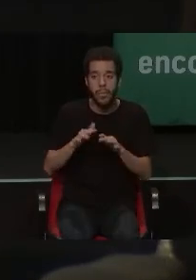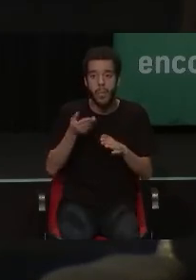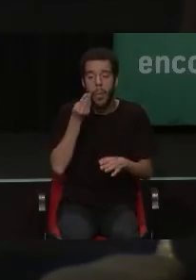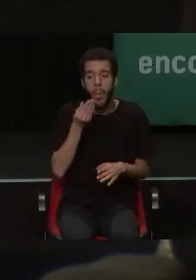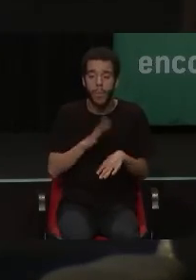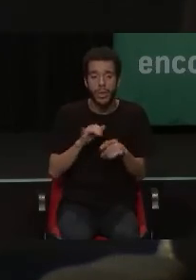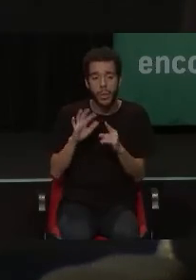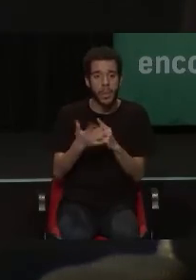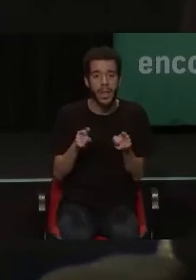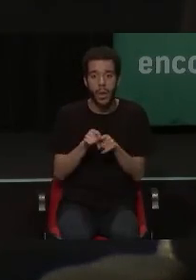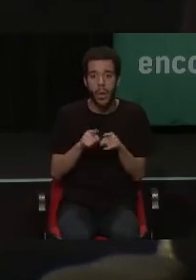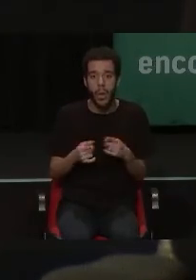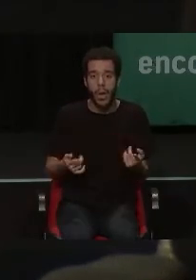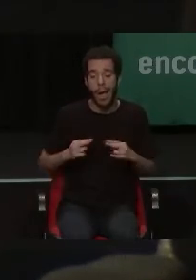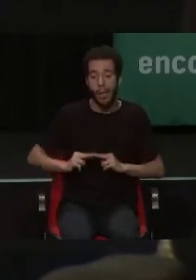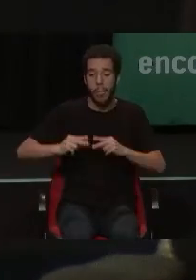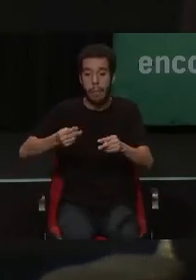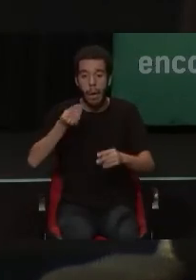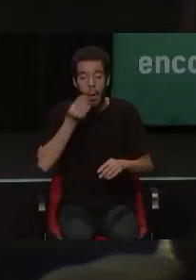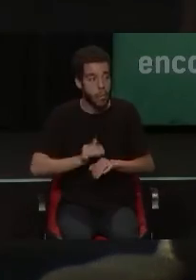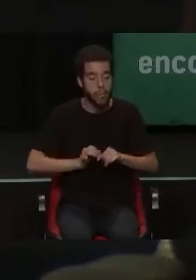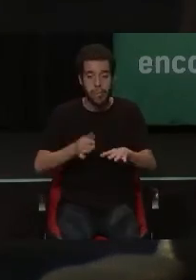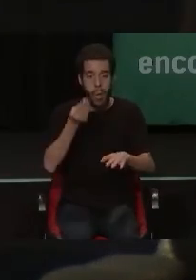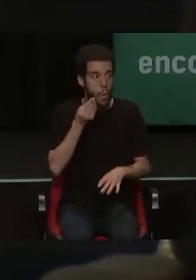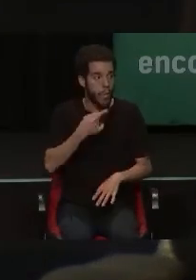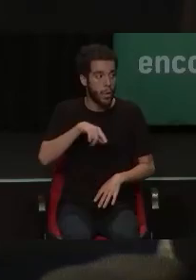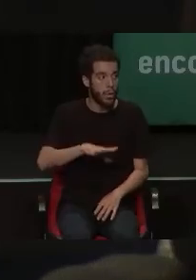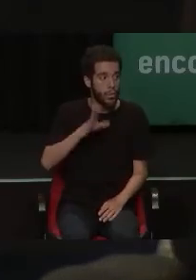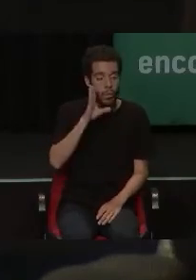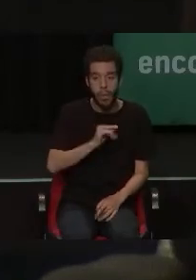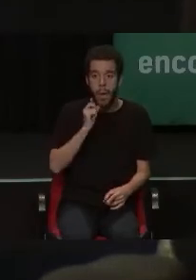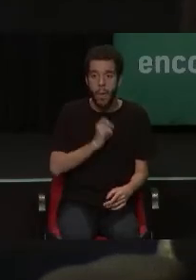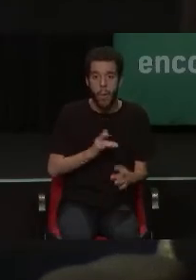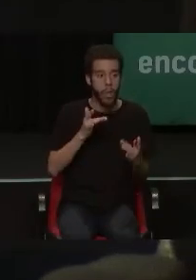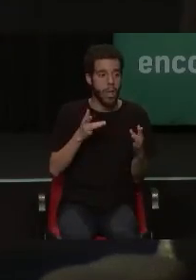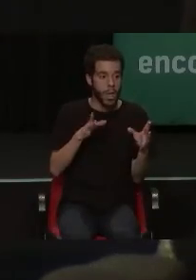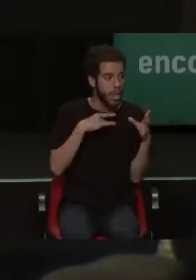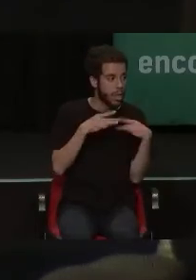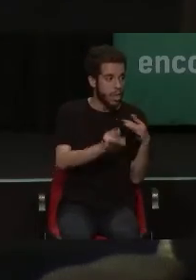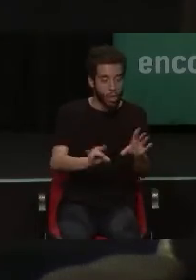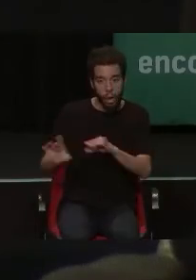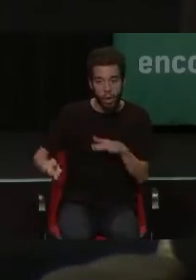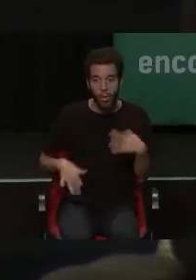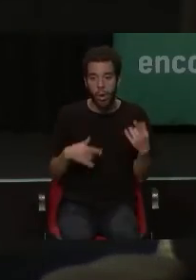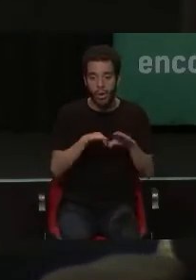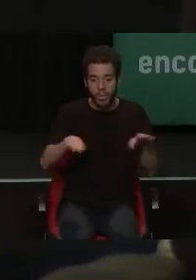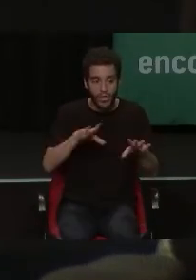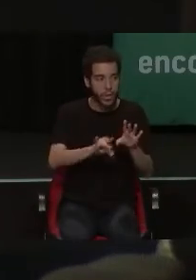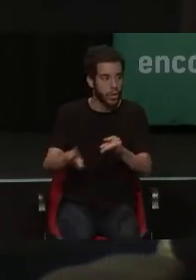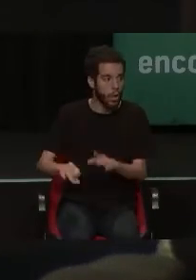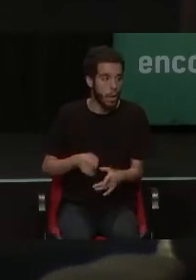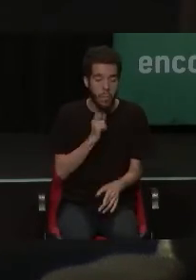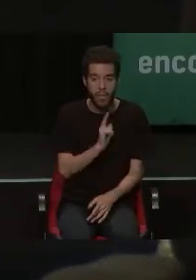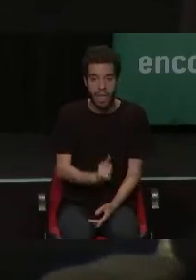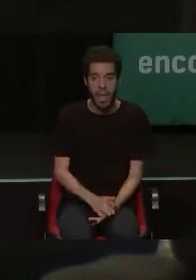through the environment, through the atmosphere. We don't really know the passage by physical